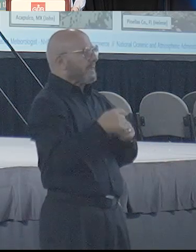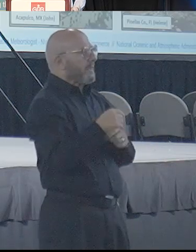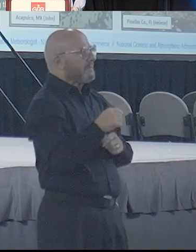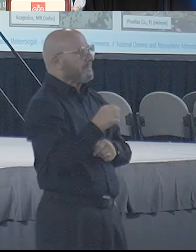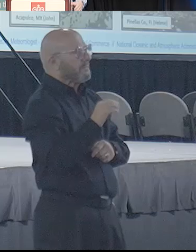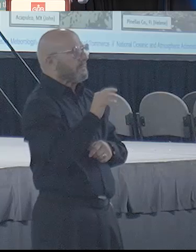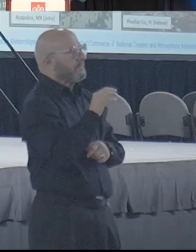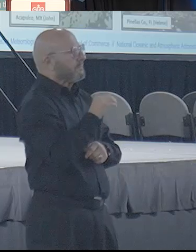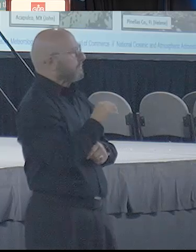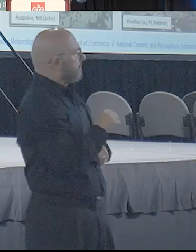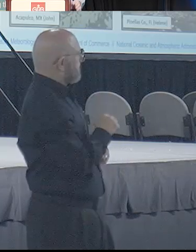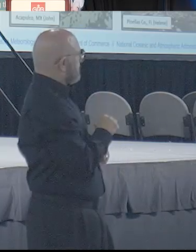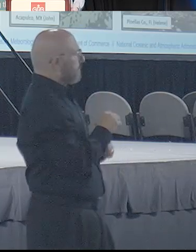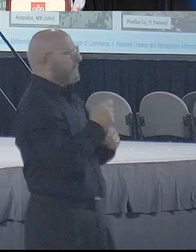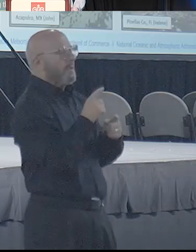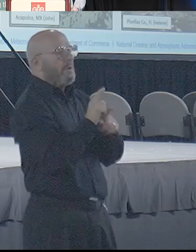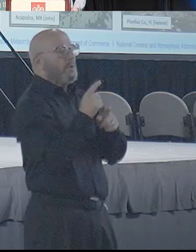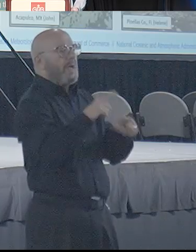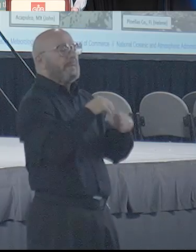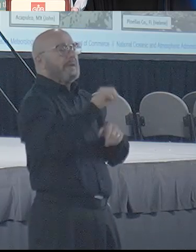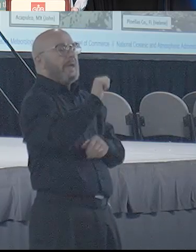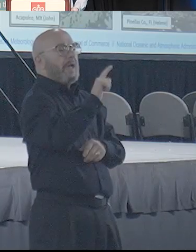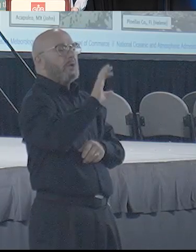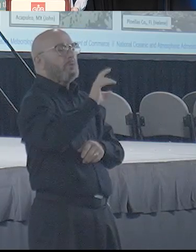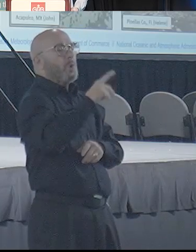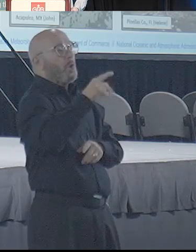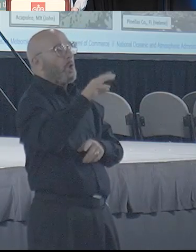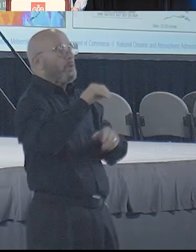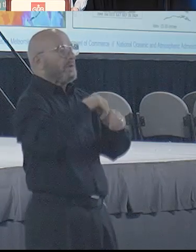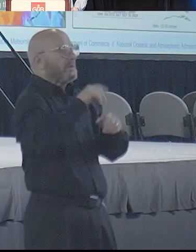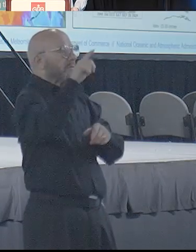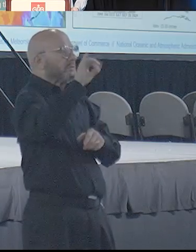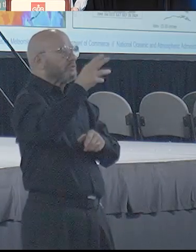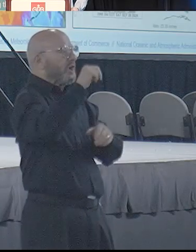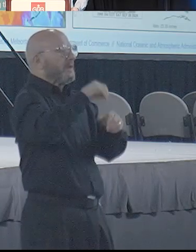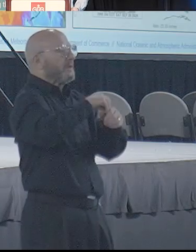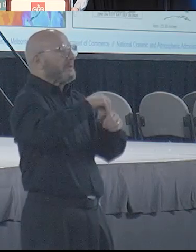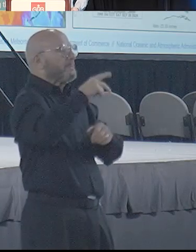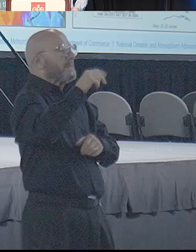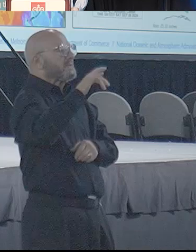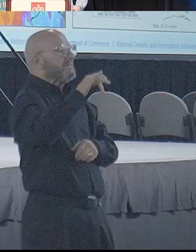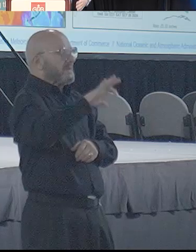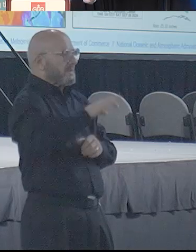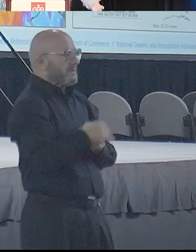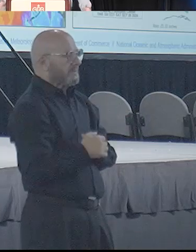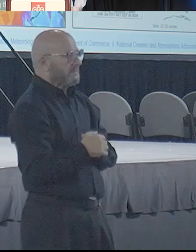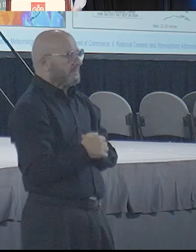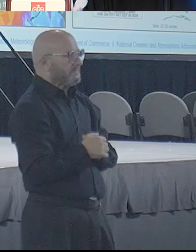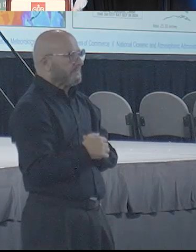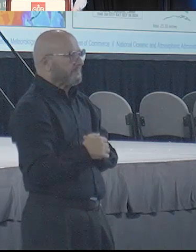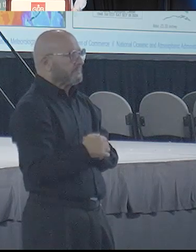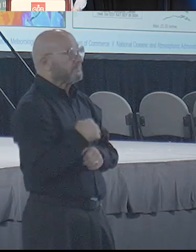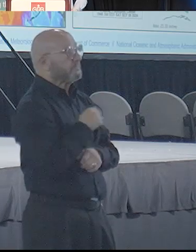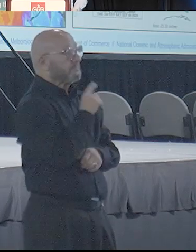bit. But also happened there in Acapulco with John last year in the Pacific, the East Pacific. So we're actually doing a pretty